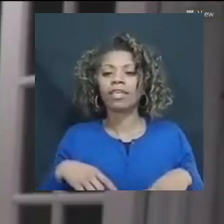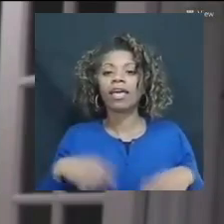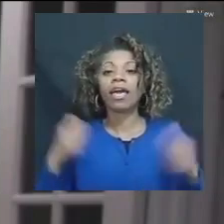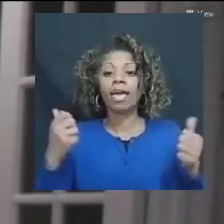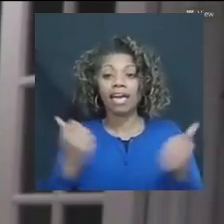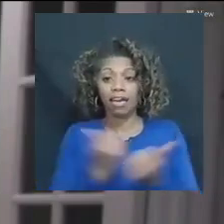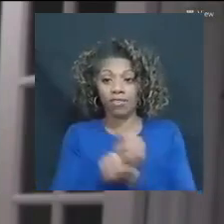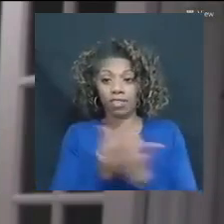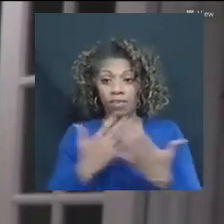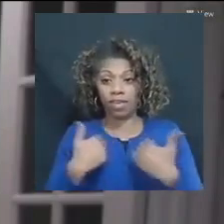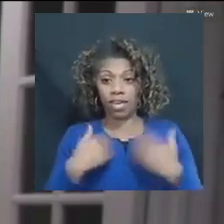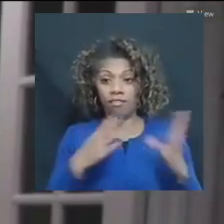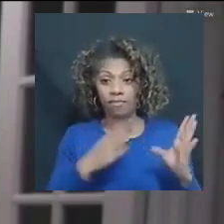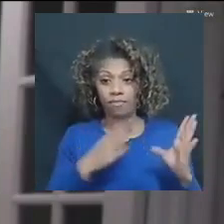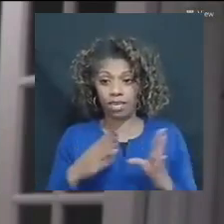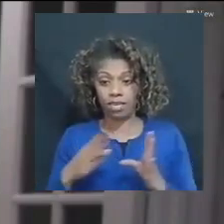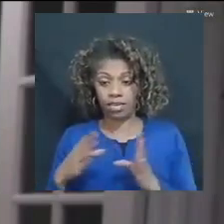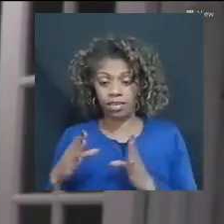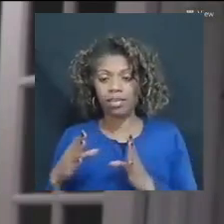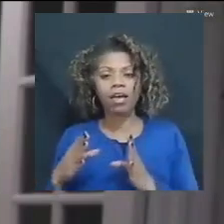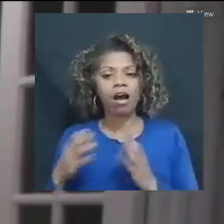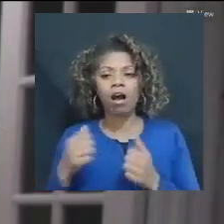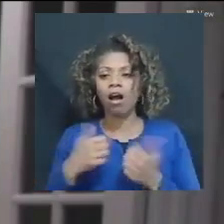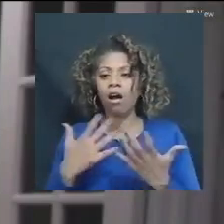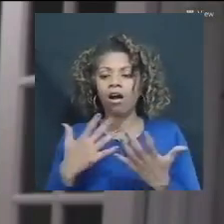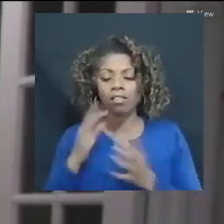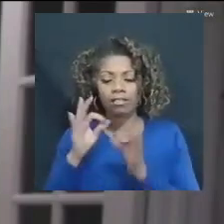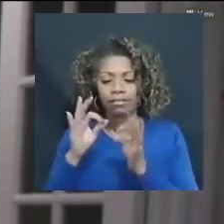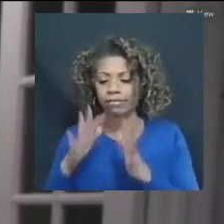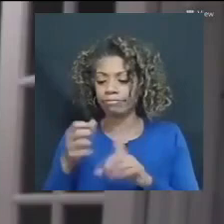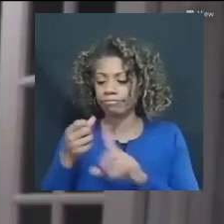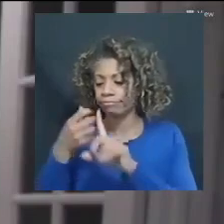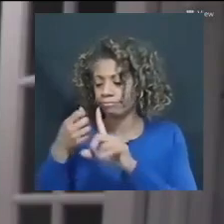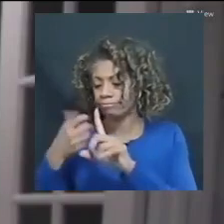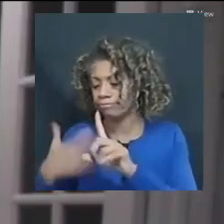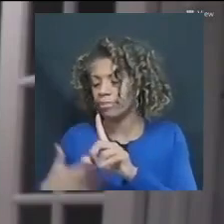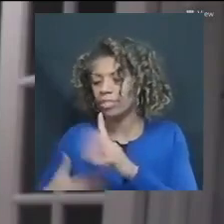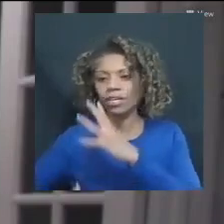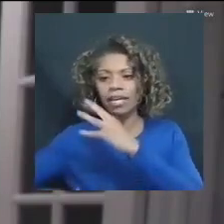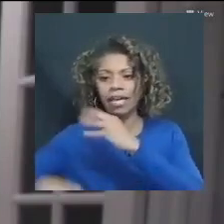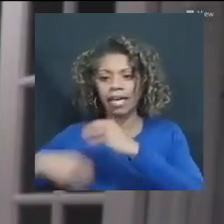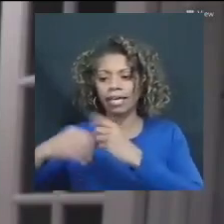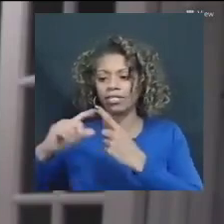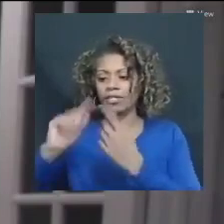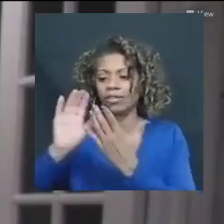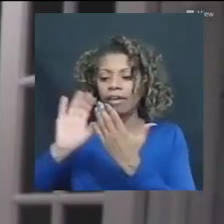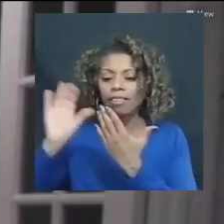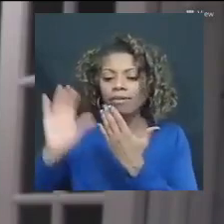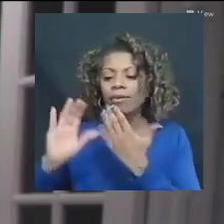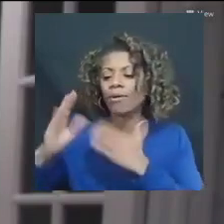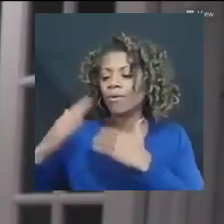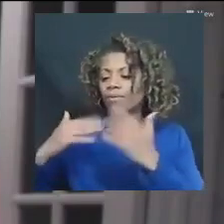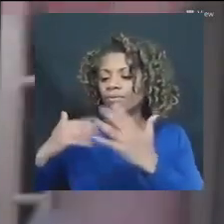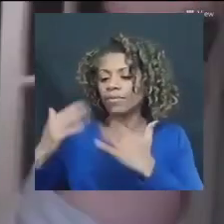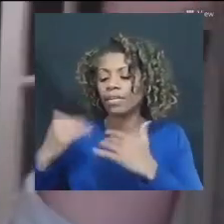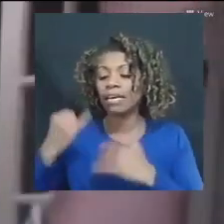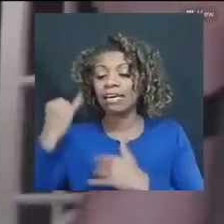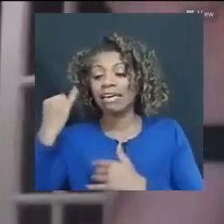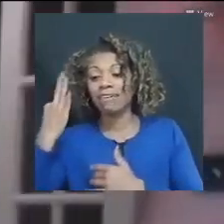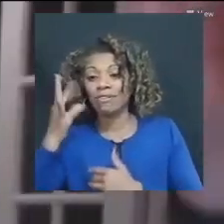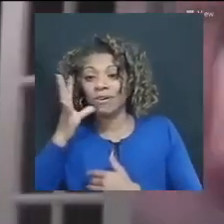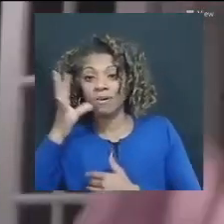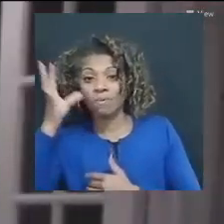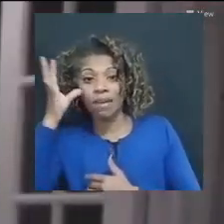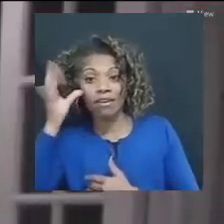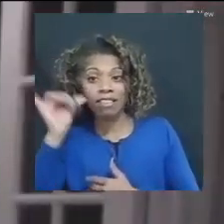comnetworkvirtual.org. That's where all the detail is. So you can explore that and you can add things to your calendar. And we get it. This is a time when if you're a parent, if you're like me, just up above, we